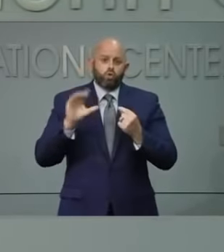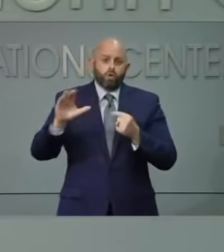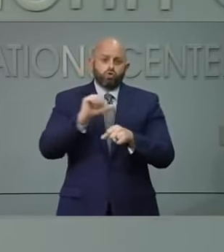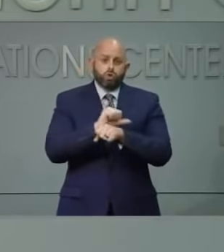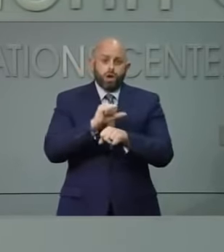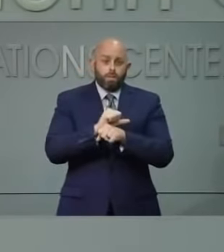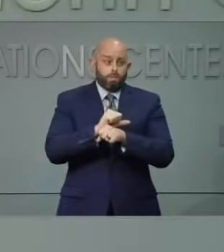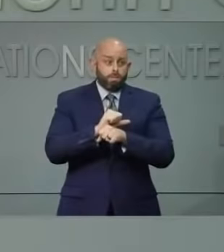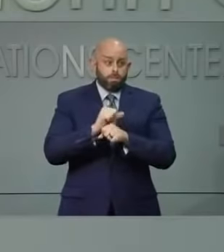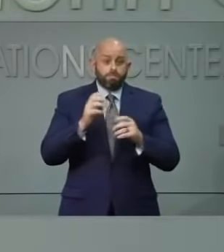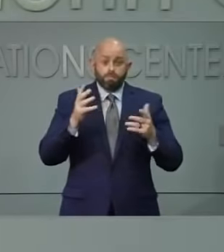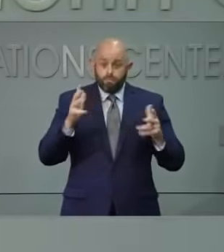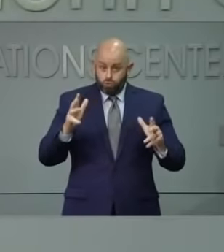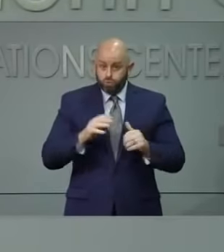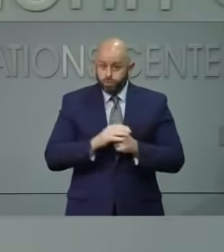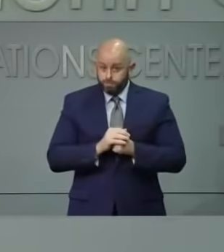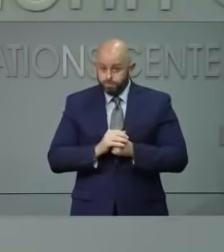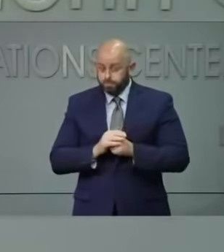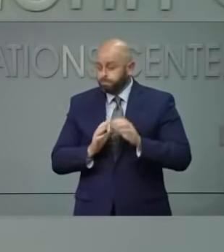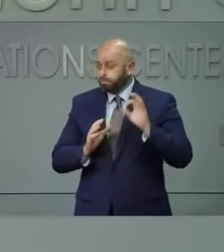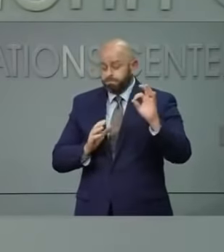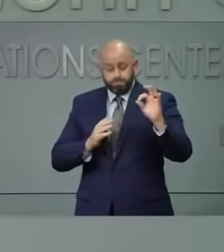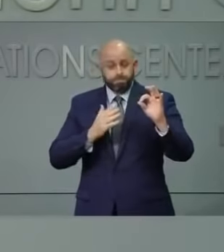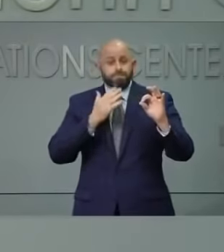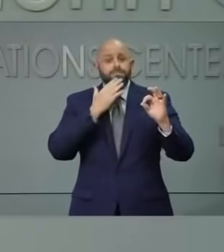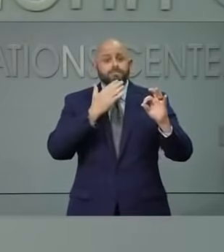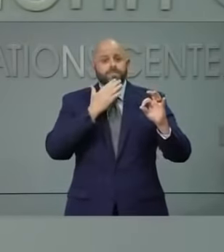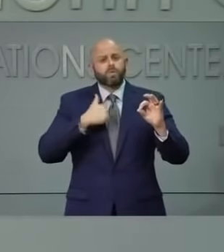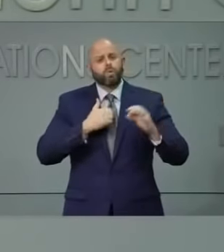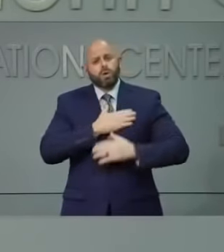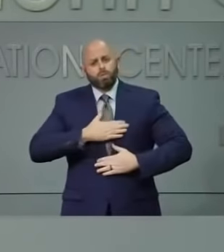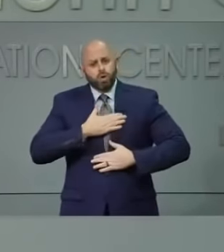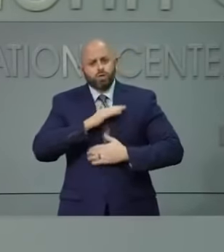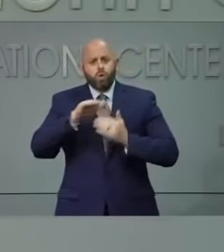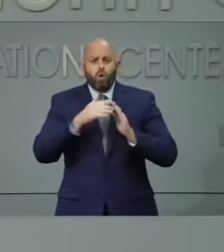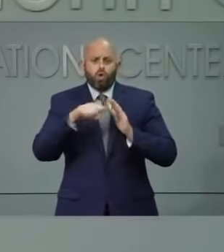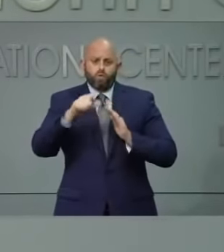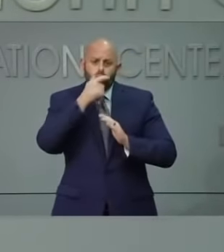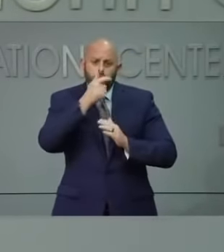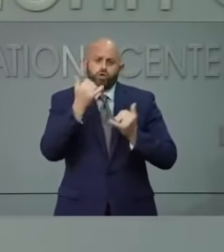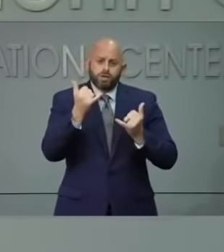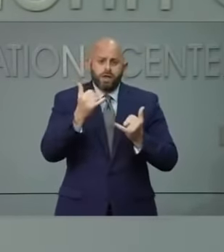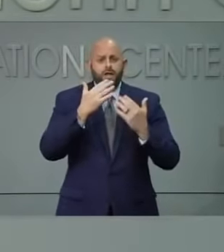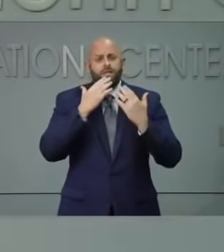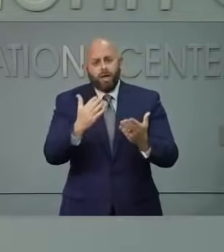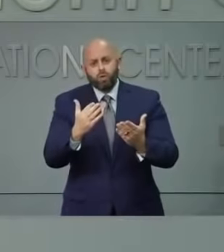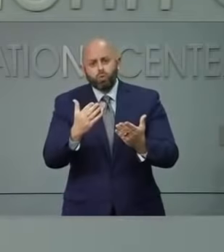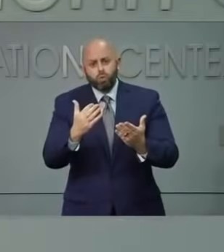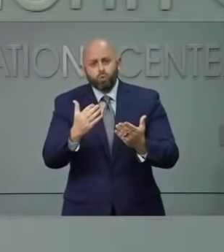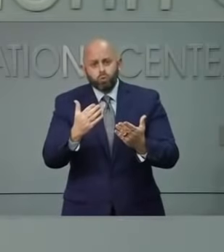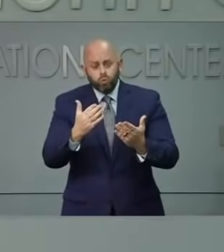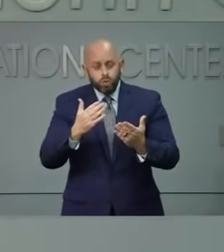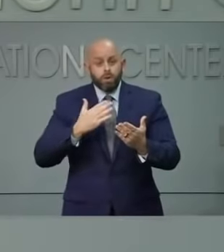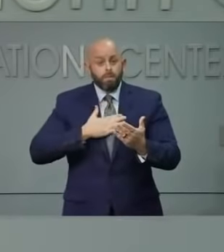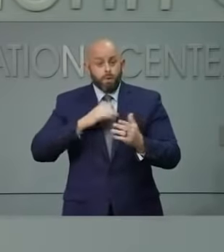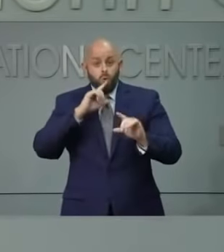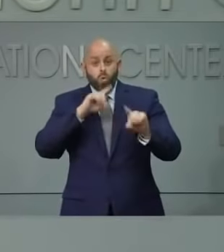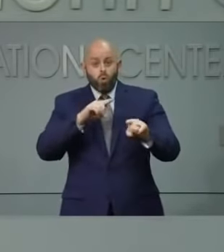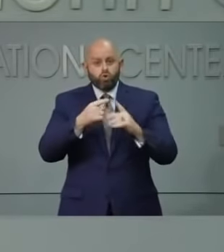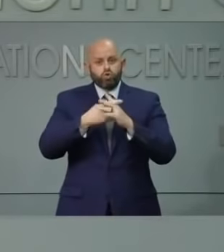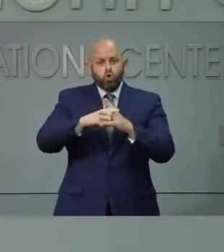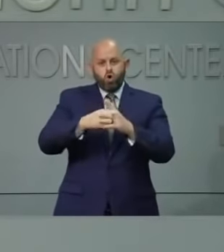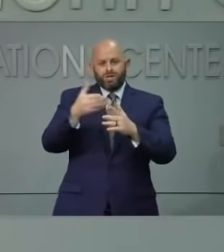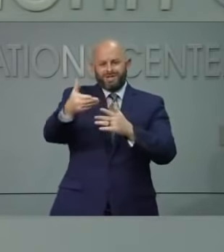Next question, please. Okay, thanks. We appreciate all of you being with us today. This order takes effect